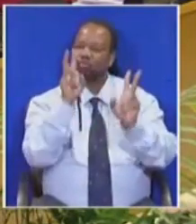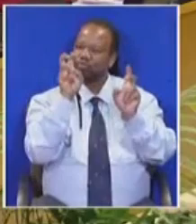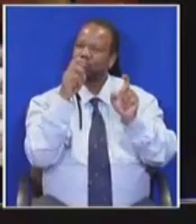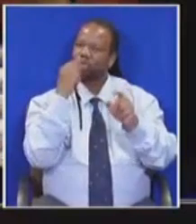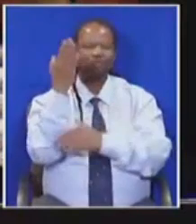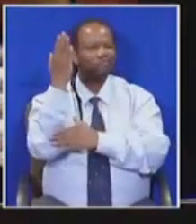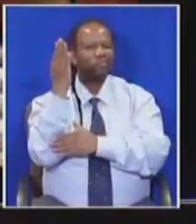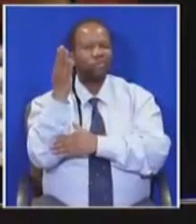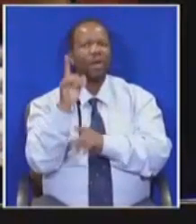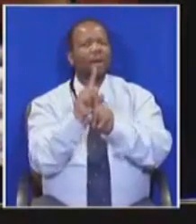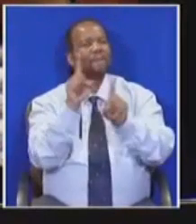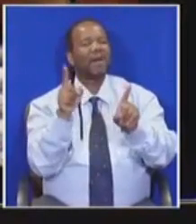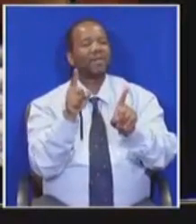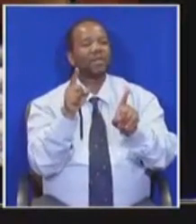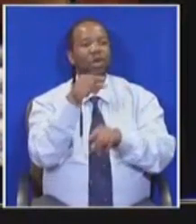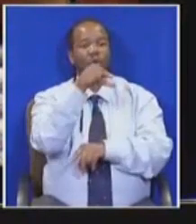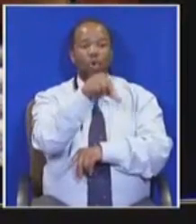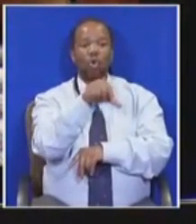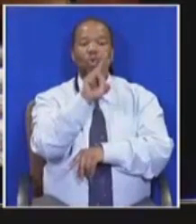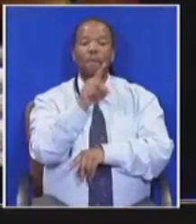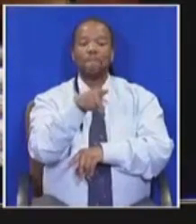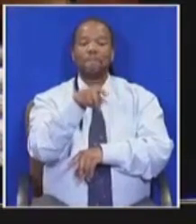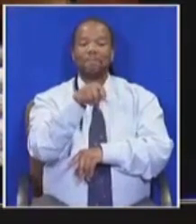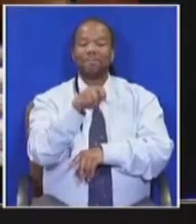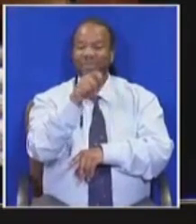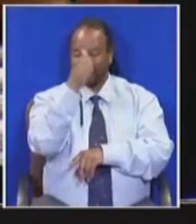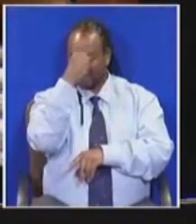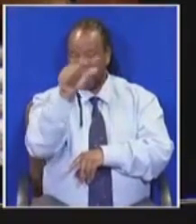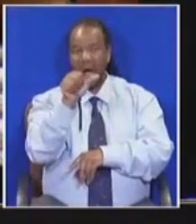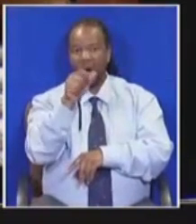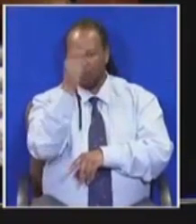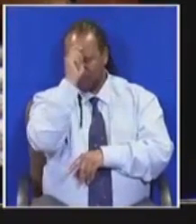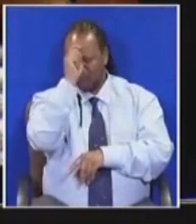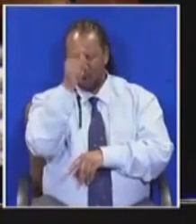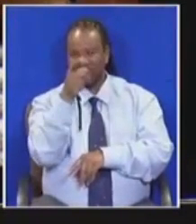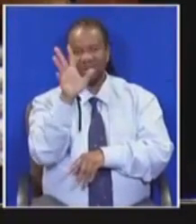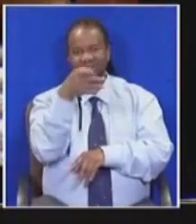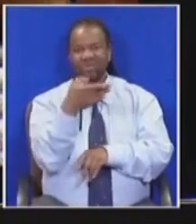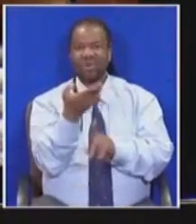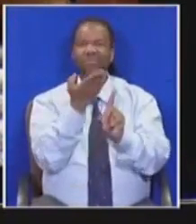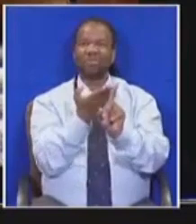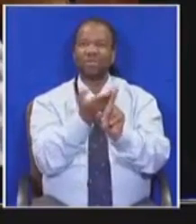can't allow a Gupta boy, Honorable. a boy of the people to rest this House.